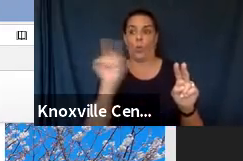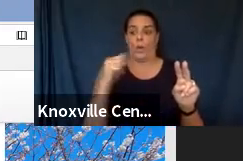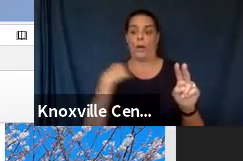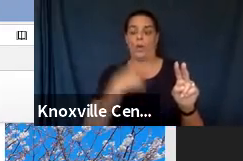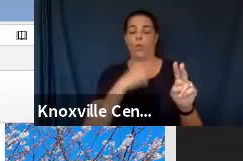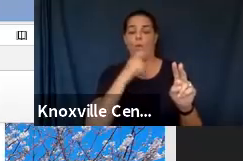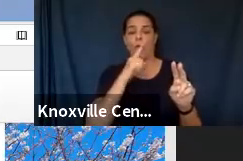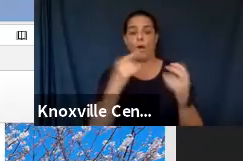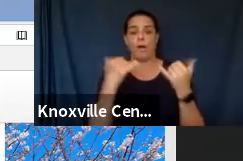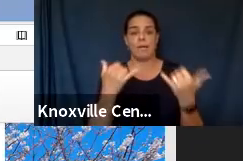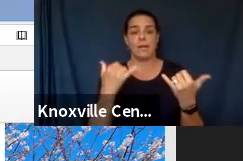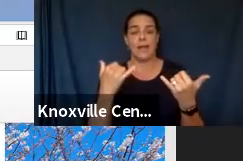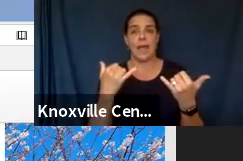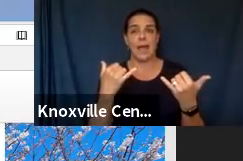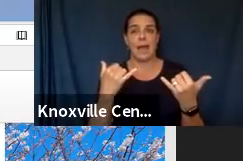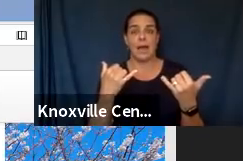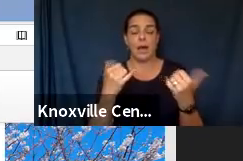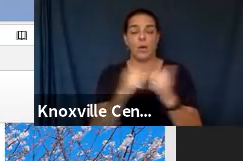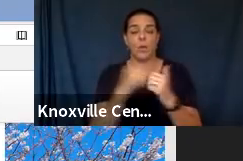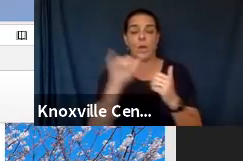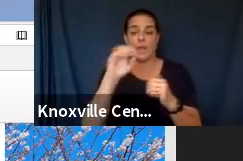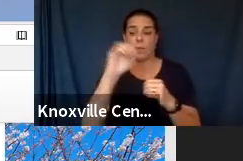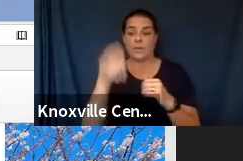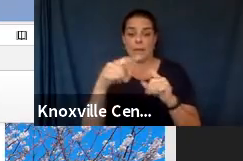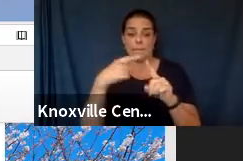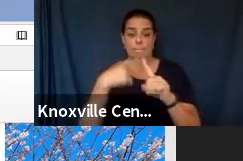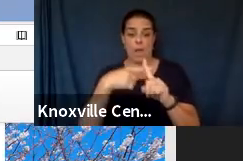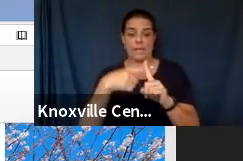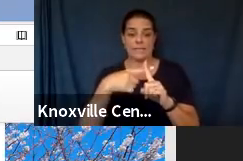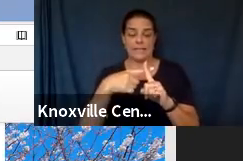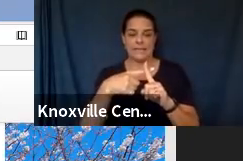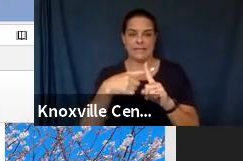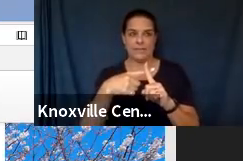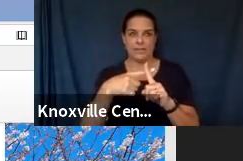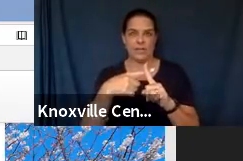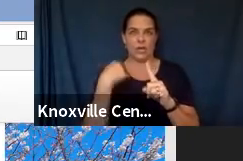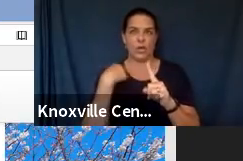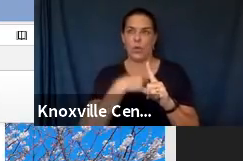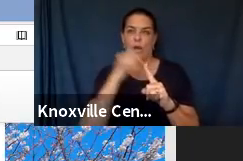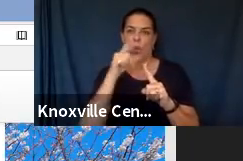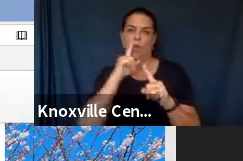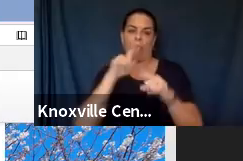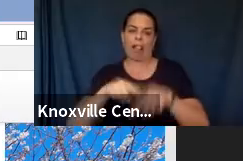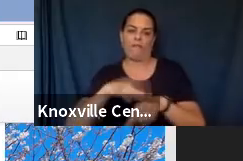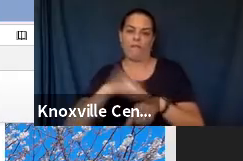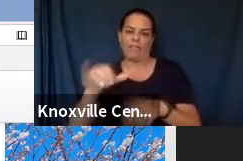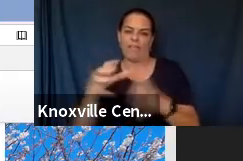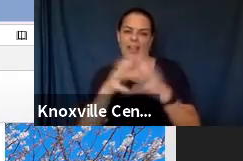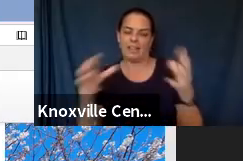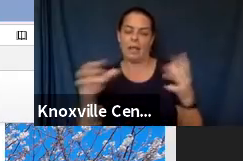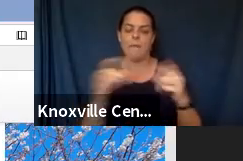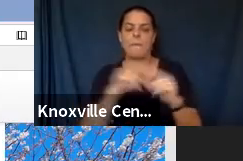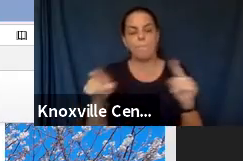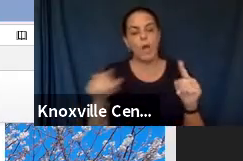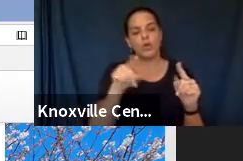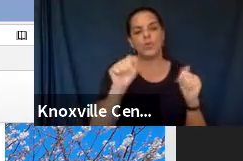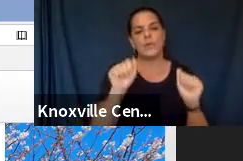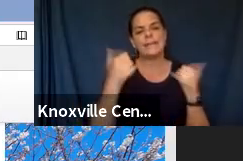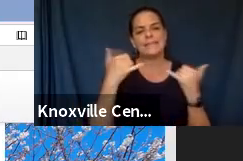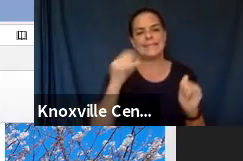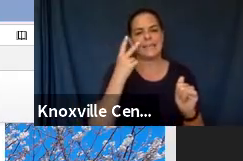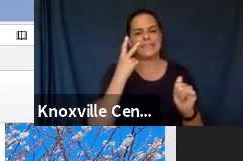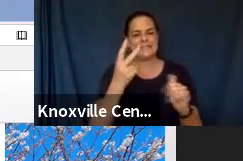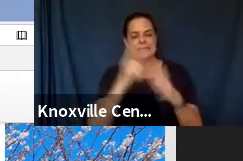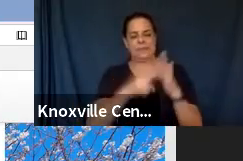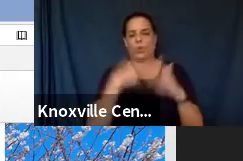with the percent positive, we don't really put a whole lot of weight on that because we don't have a good denominator, but you can still look at what that looks